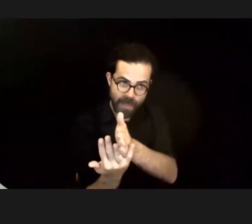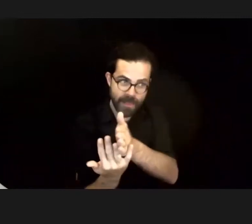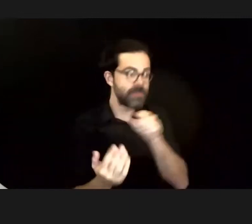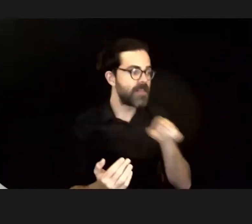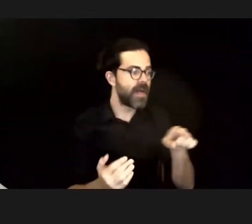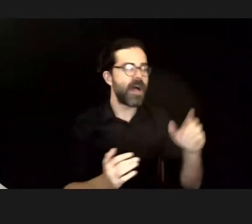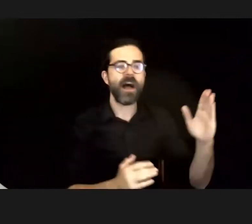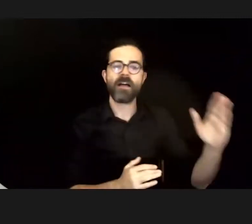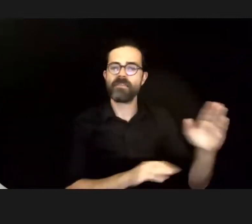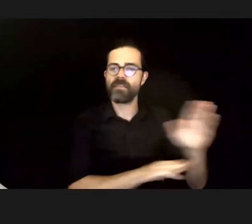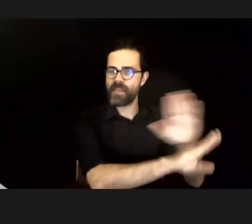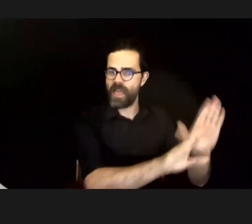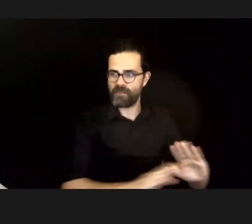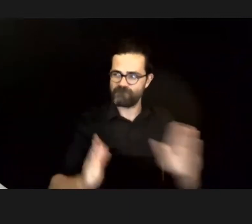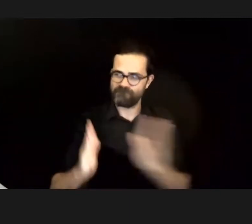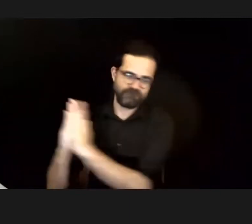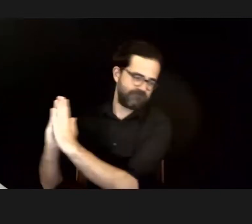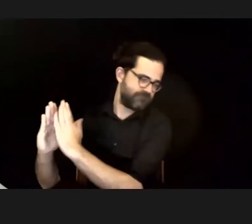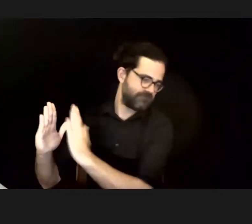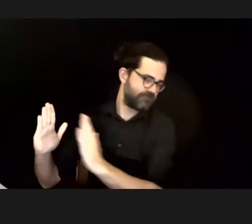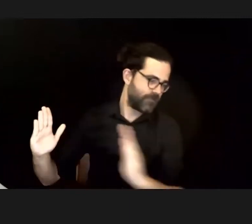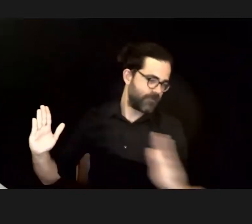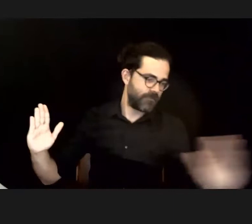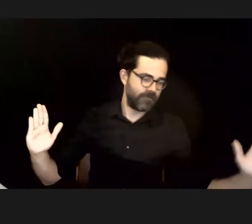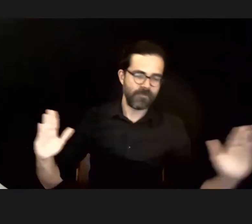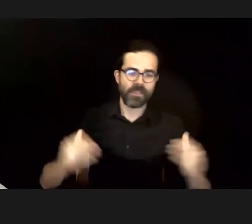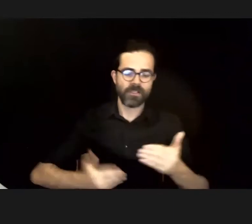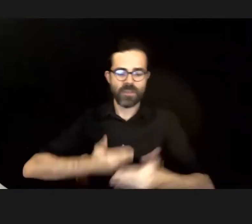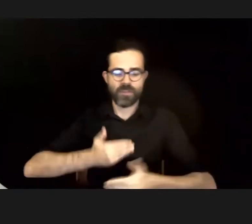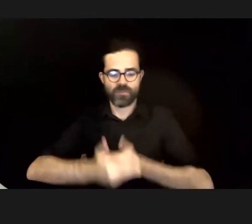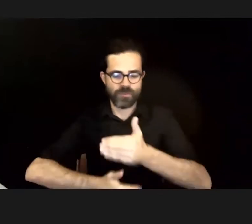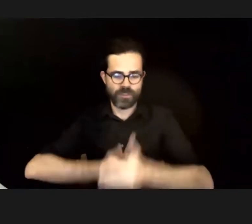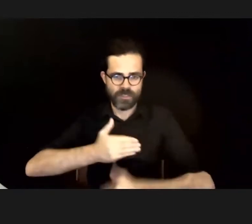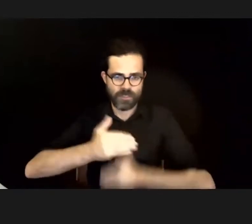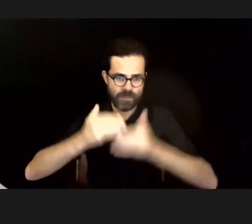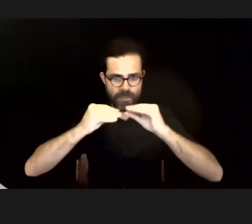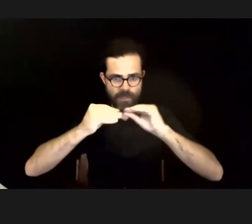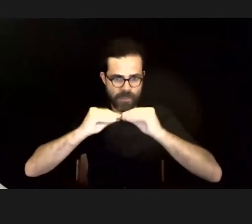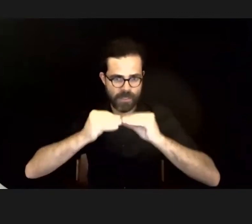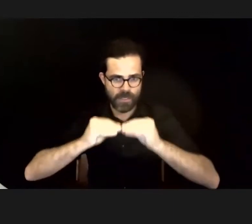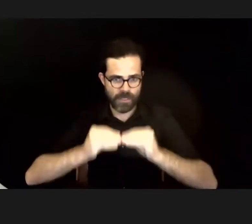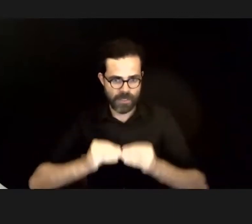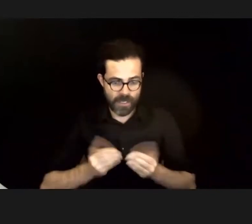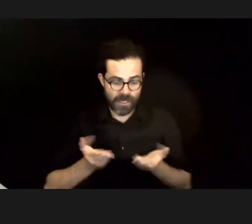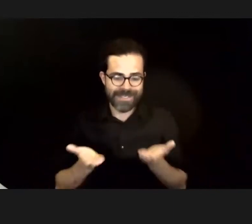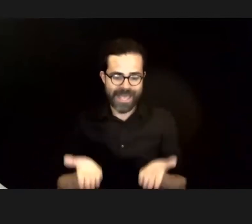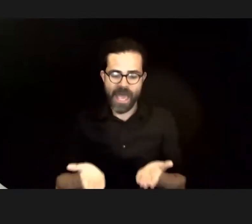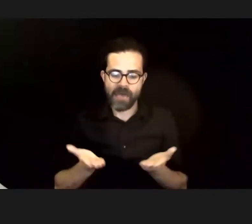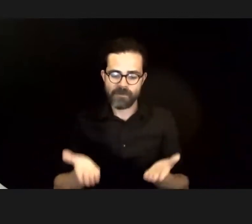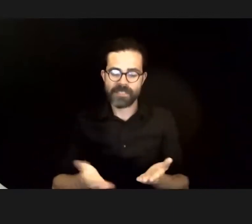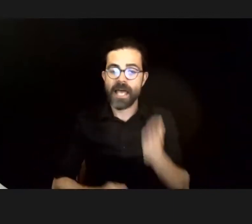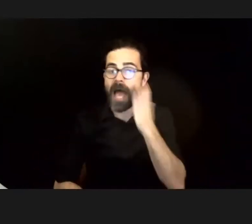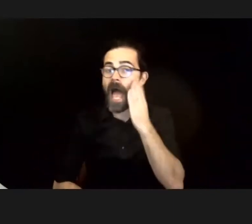And so we script, we draw that service experience based on the field